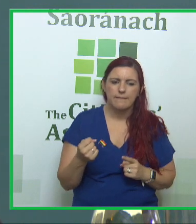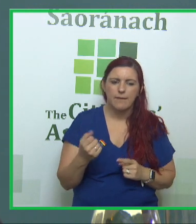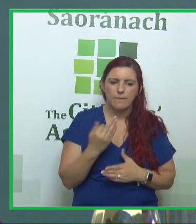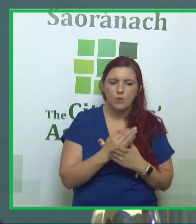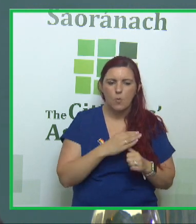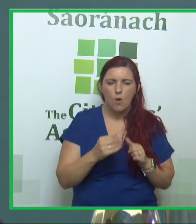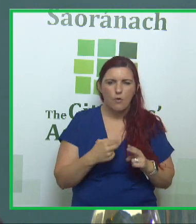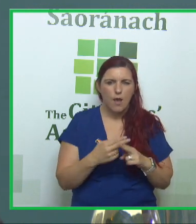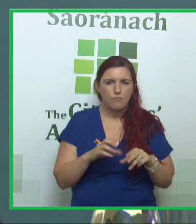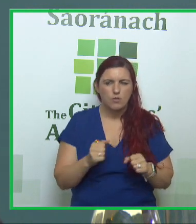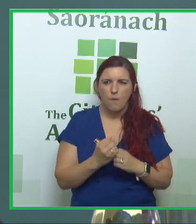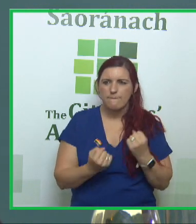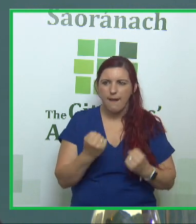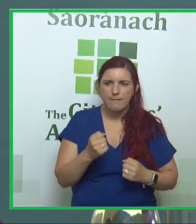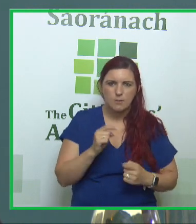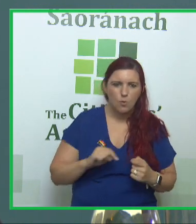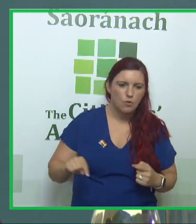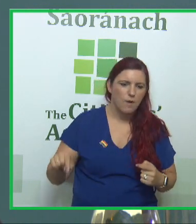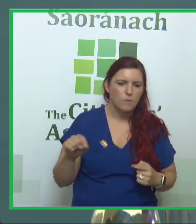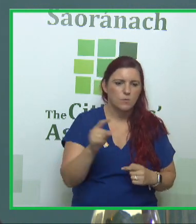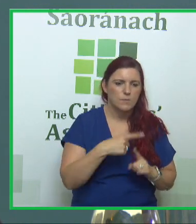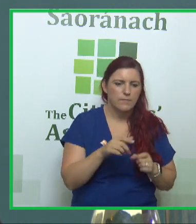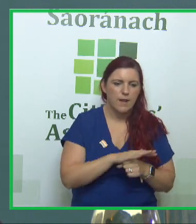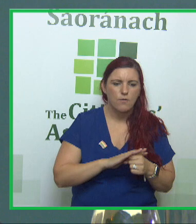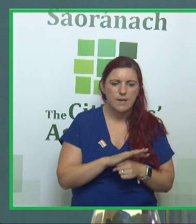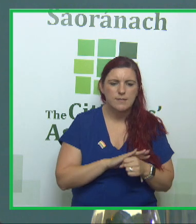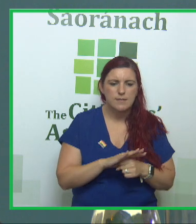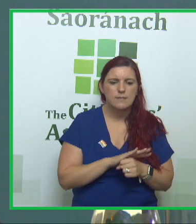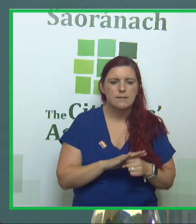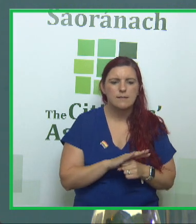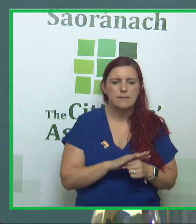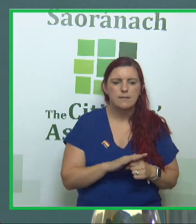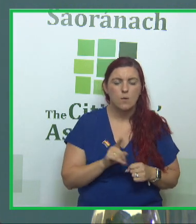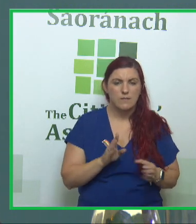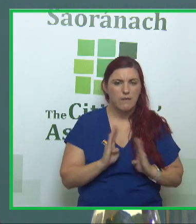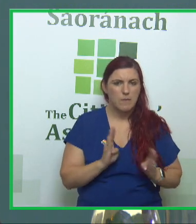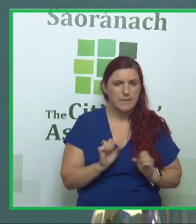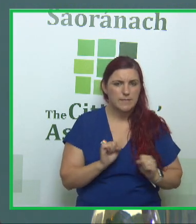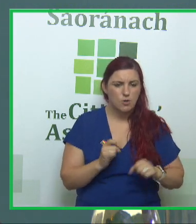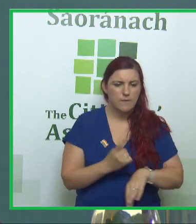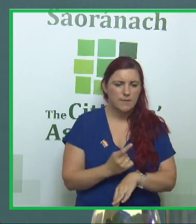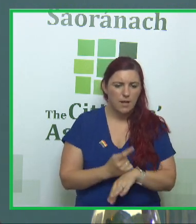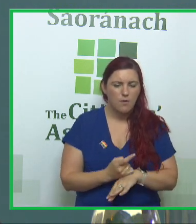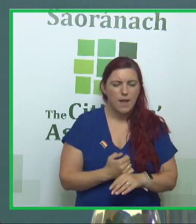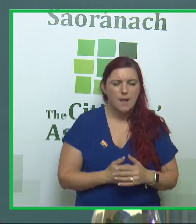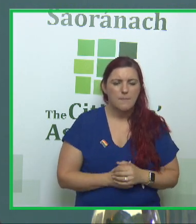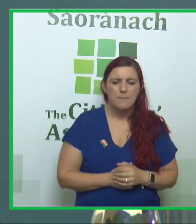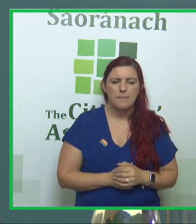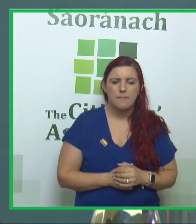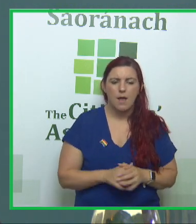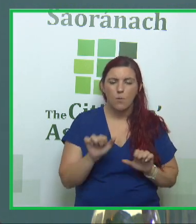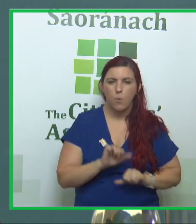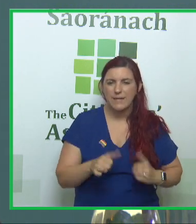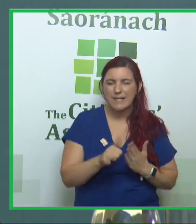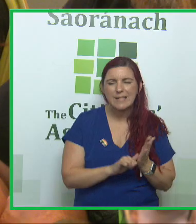of vehicles moving around, so we have 10 staff down there. So it's a busy service. We don't have a waiting list per